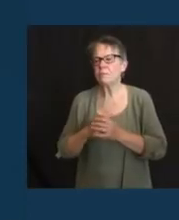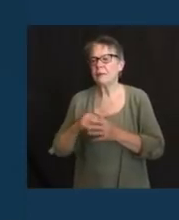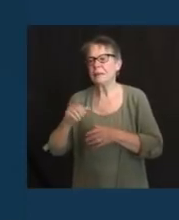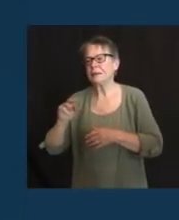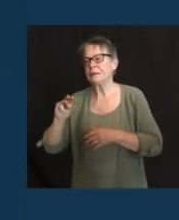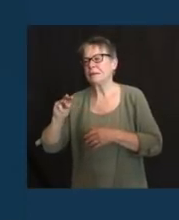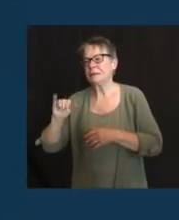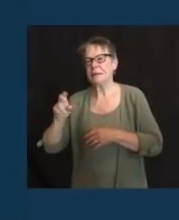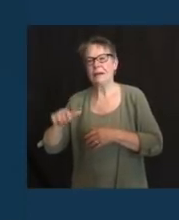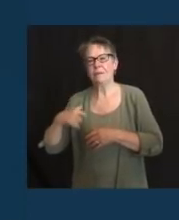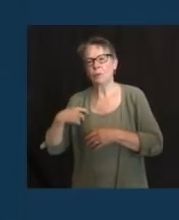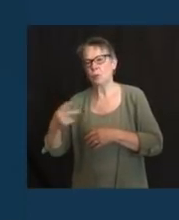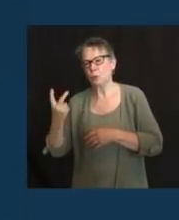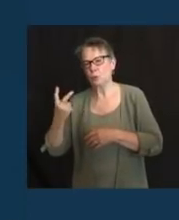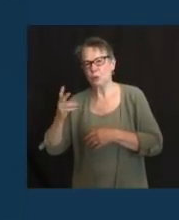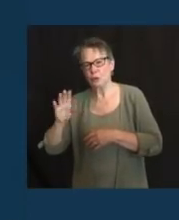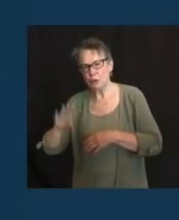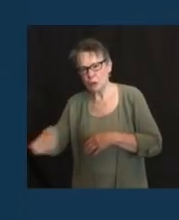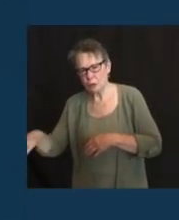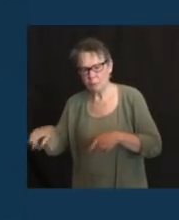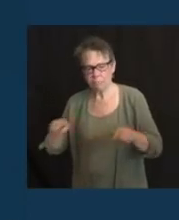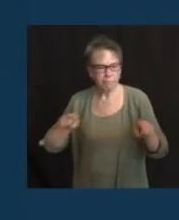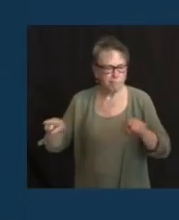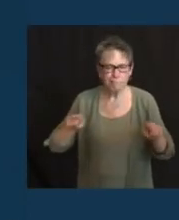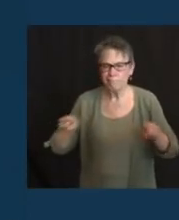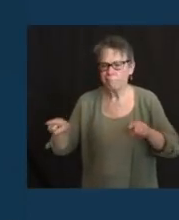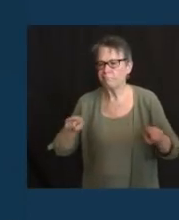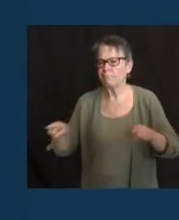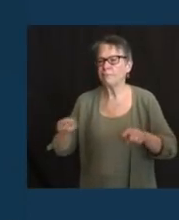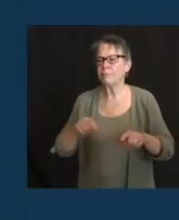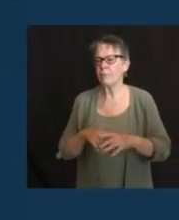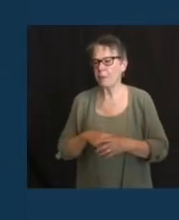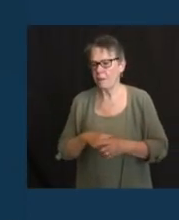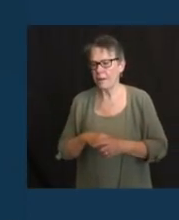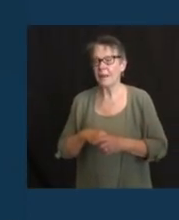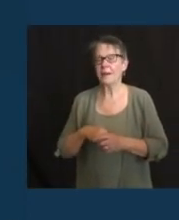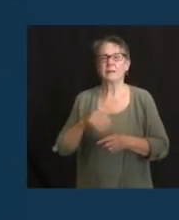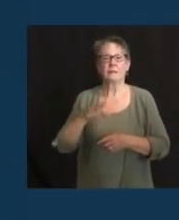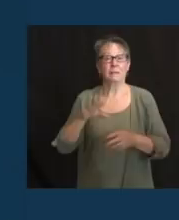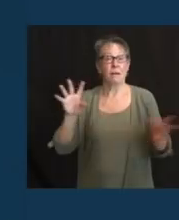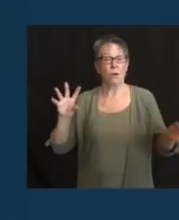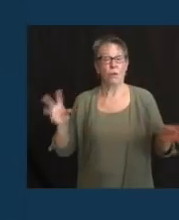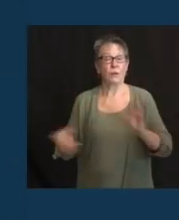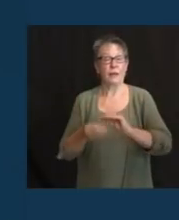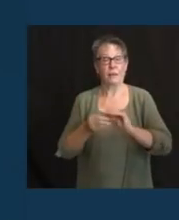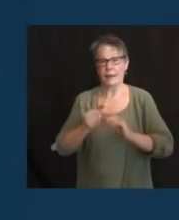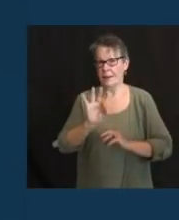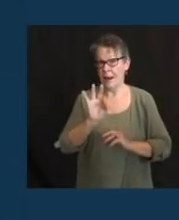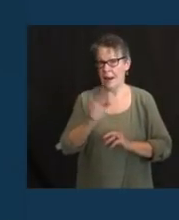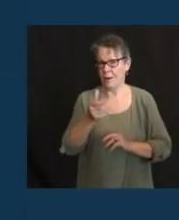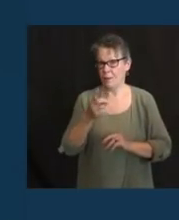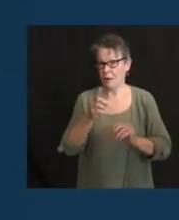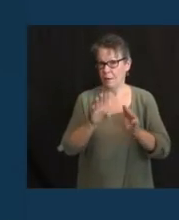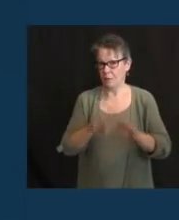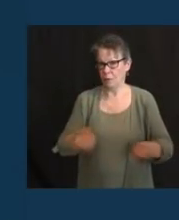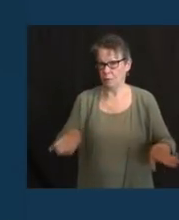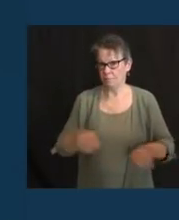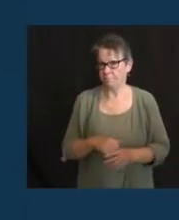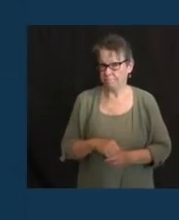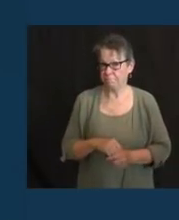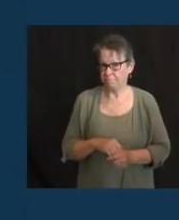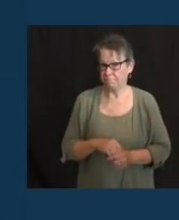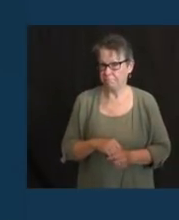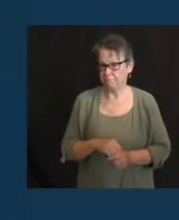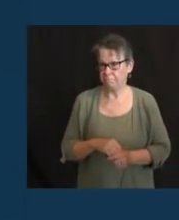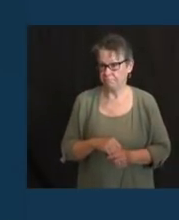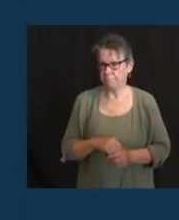And together they leave 9 beloved grandchildren. Sid and Mickey may have met later in life, but they treated each other's children